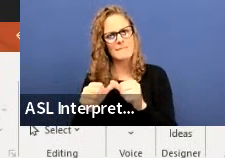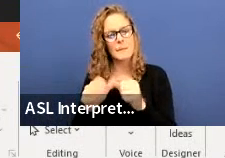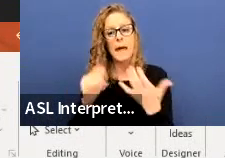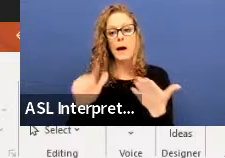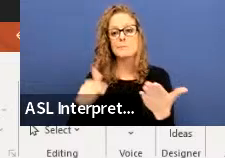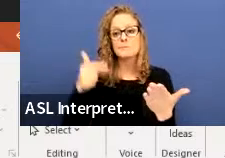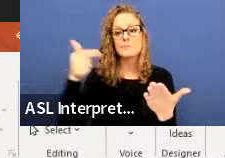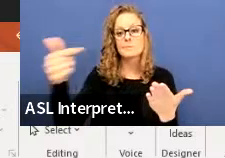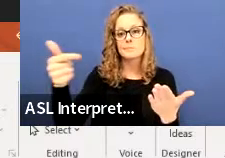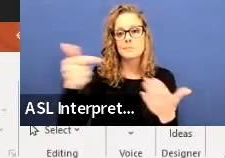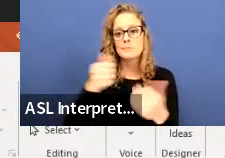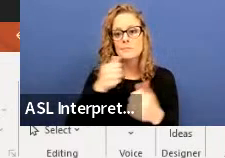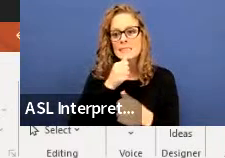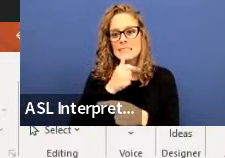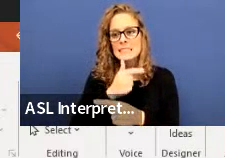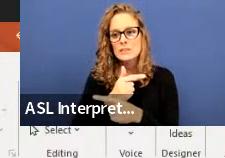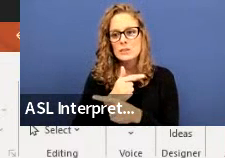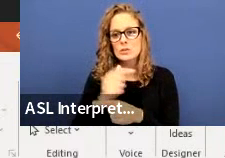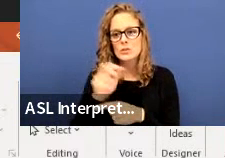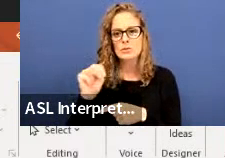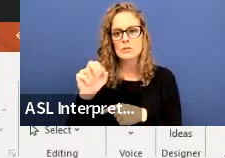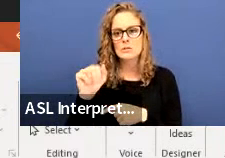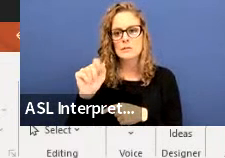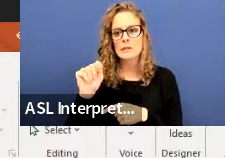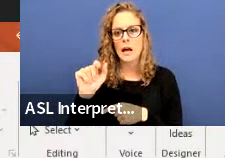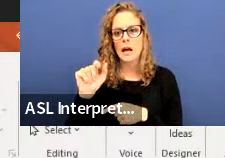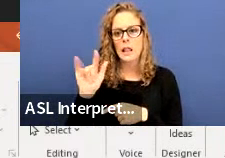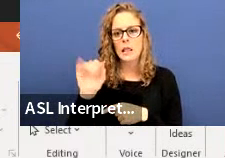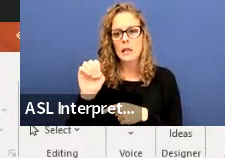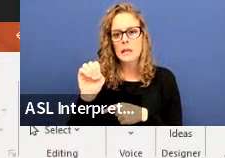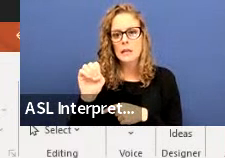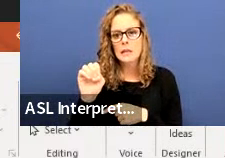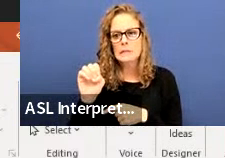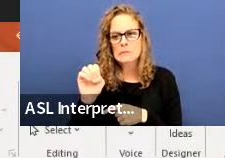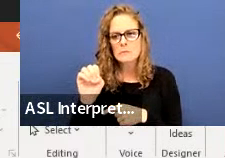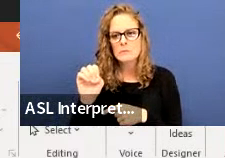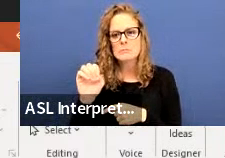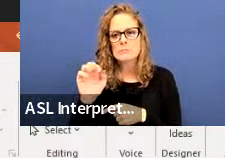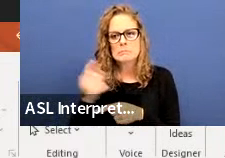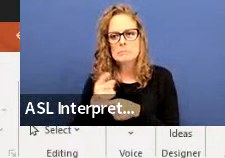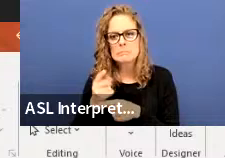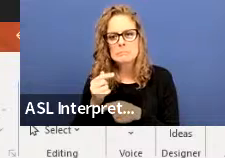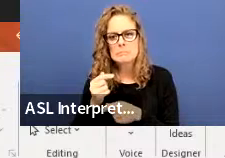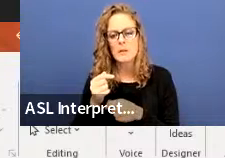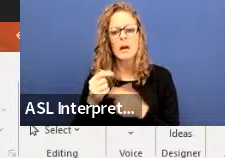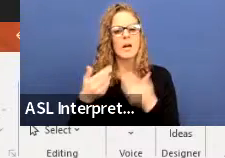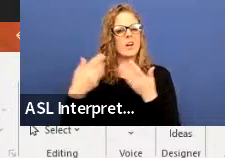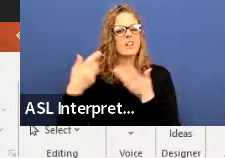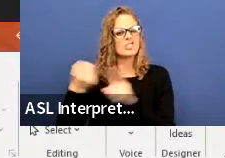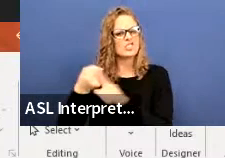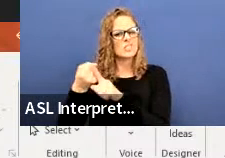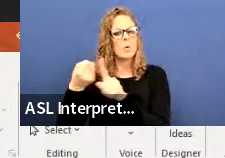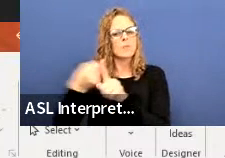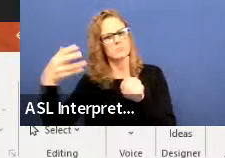Natalie in letting you talk about our data.